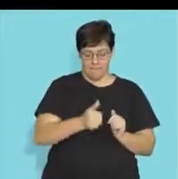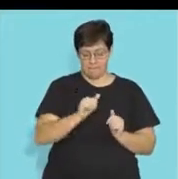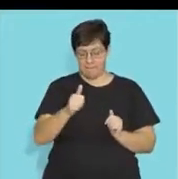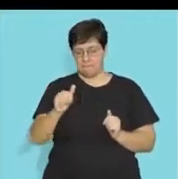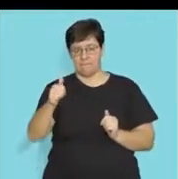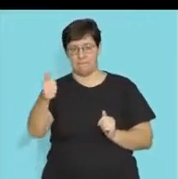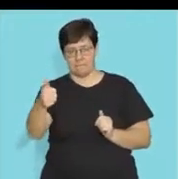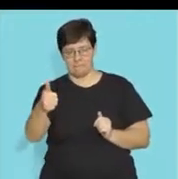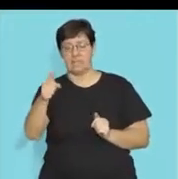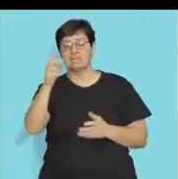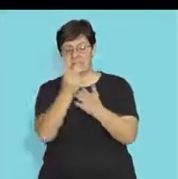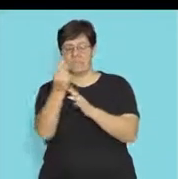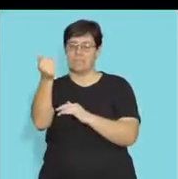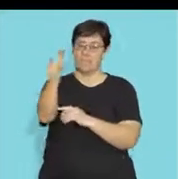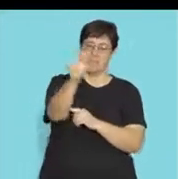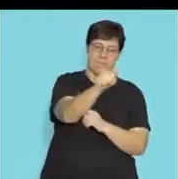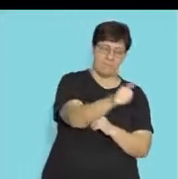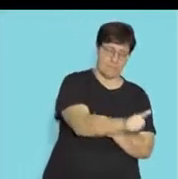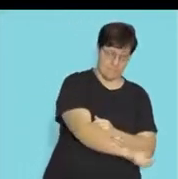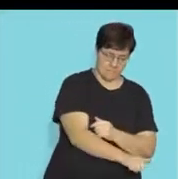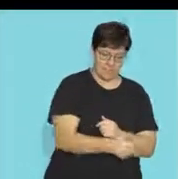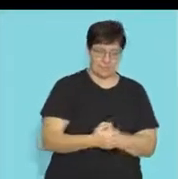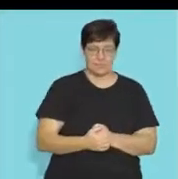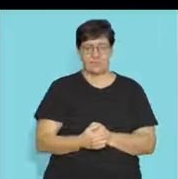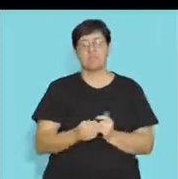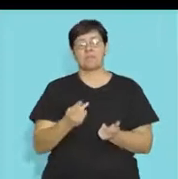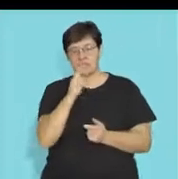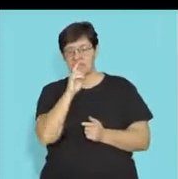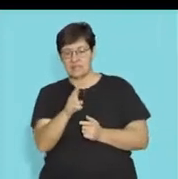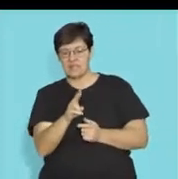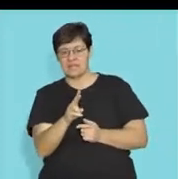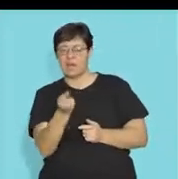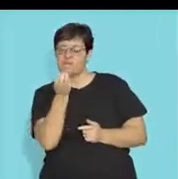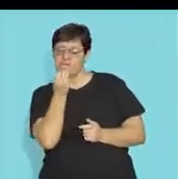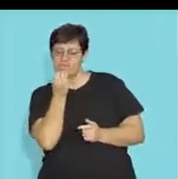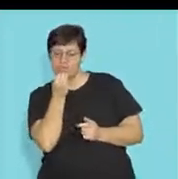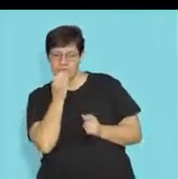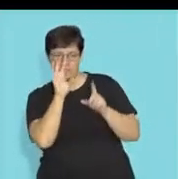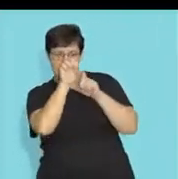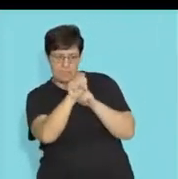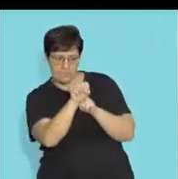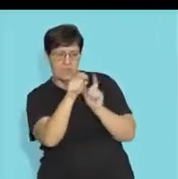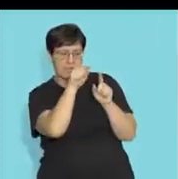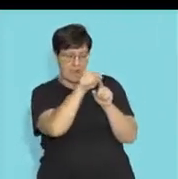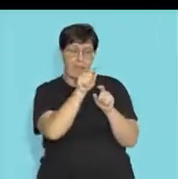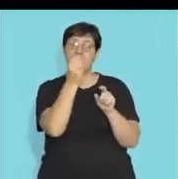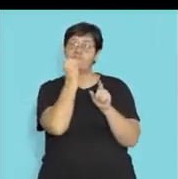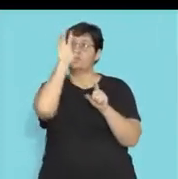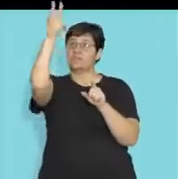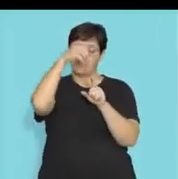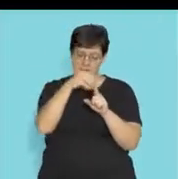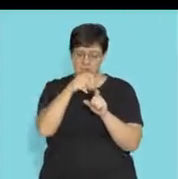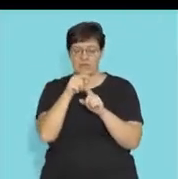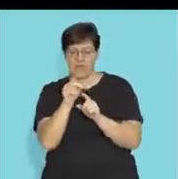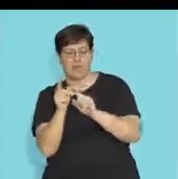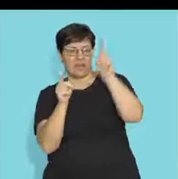is passed from one organism to another. So essentially, when we see organisms feeding on each other